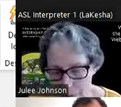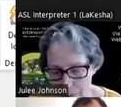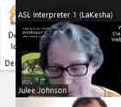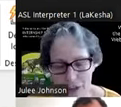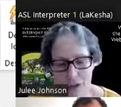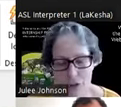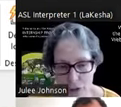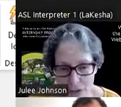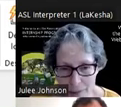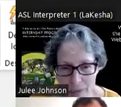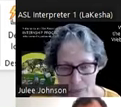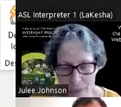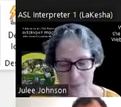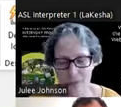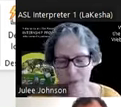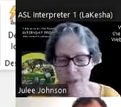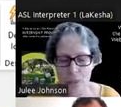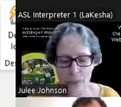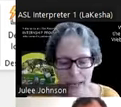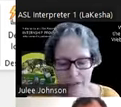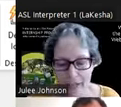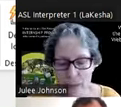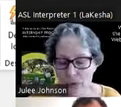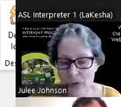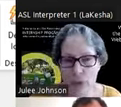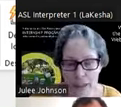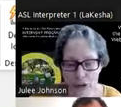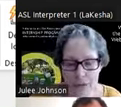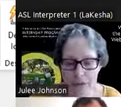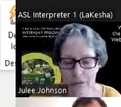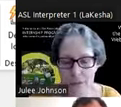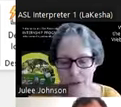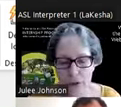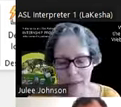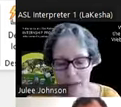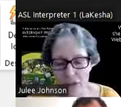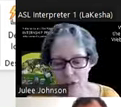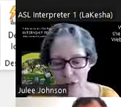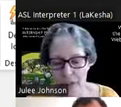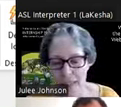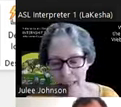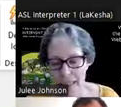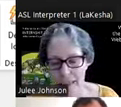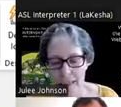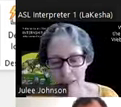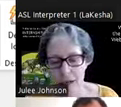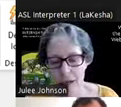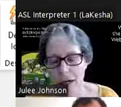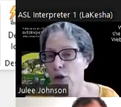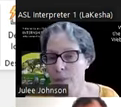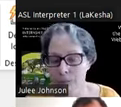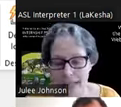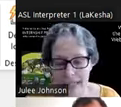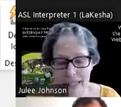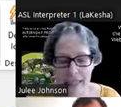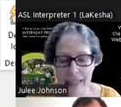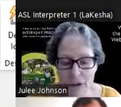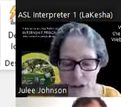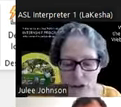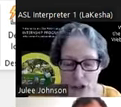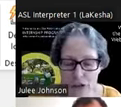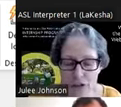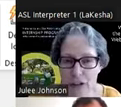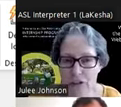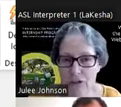work. For example, we have a recent graduate with her master's degree in urban planning